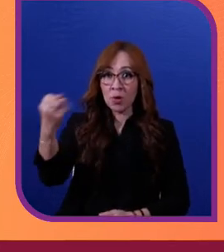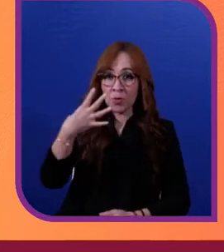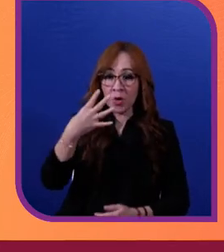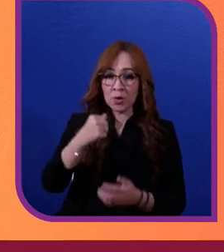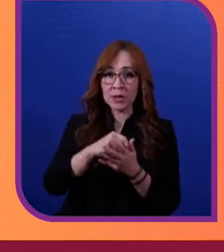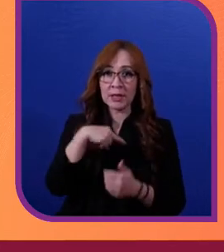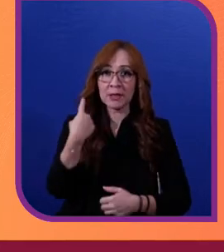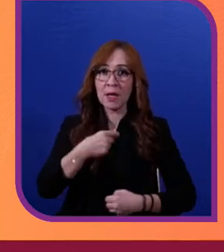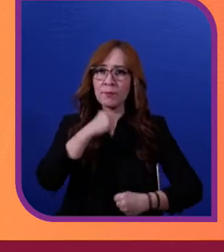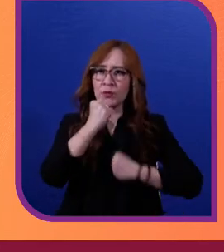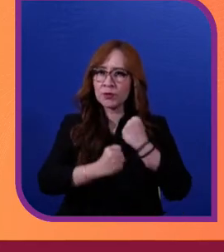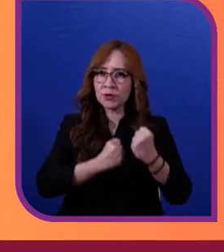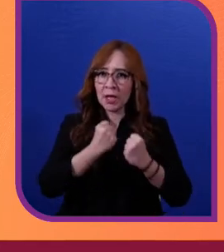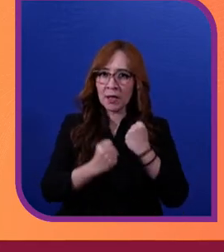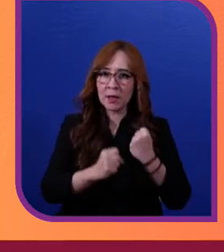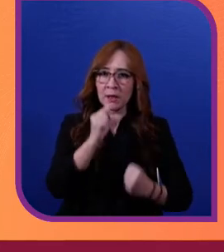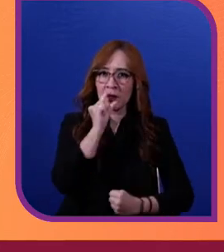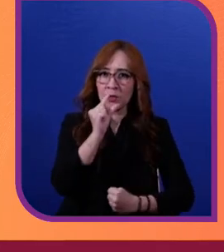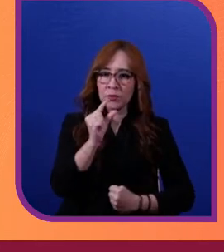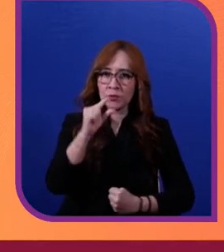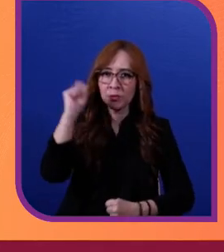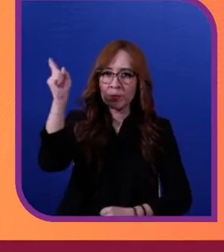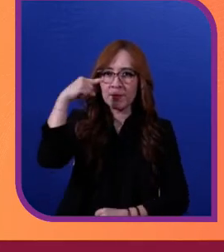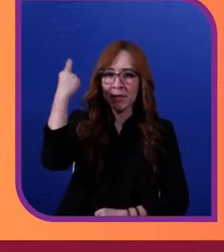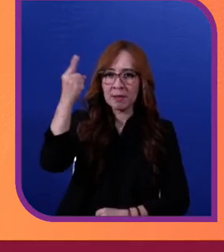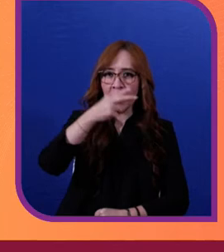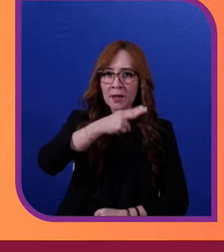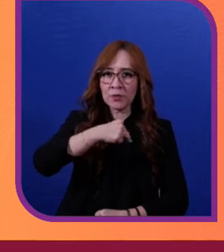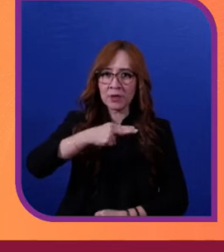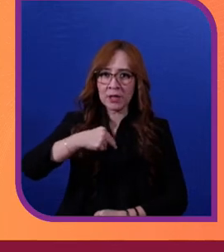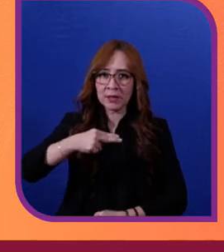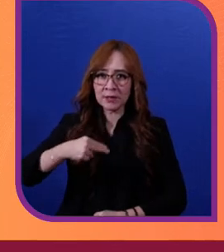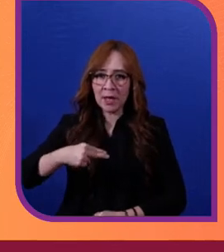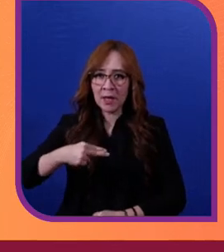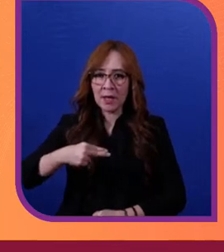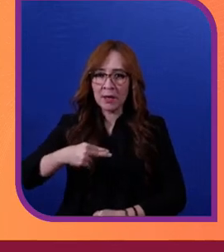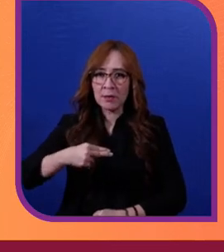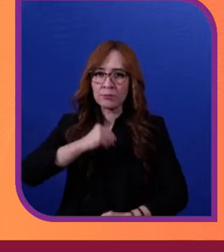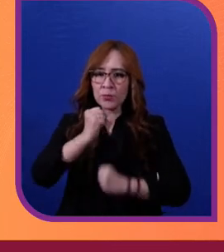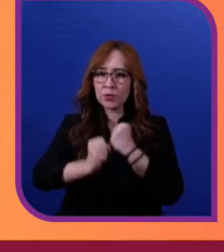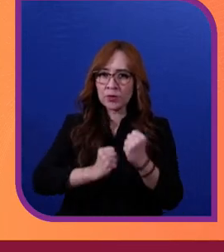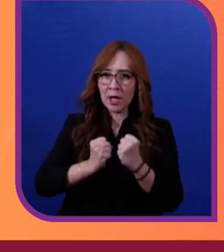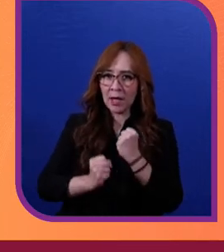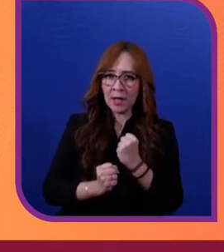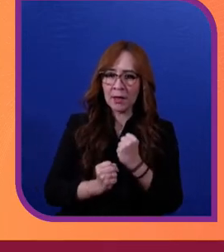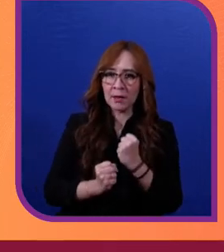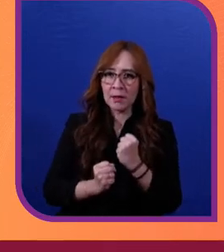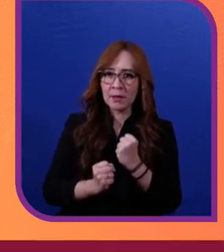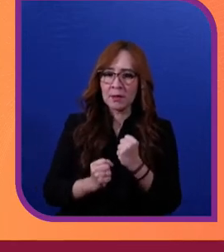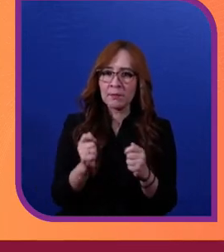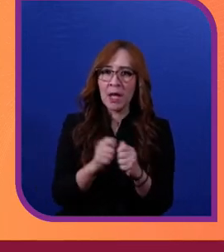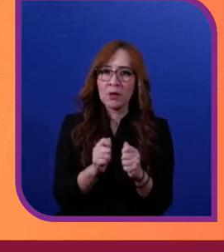Indonesia cukur submit and its Economic recovery